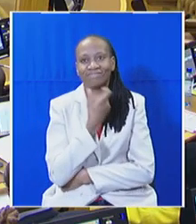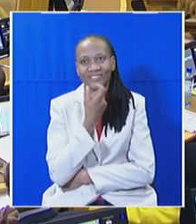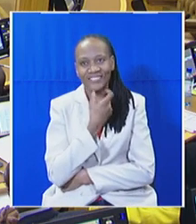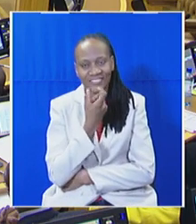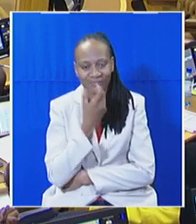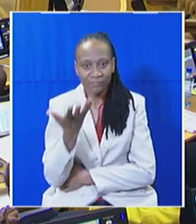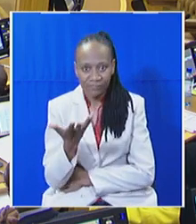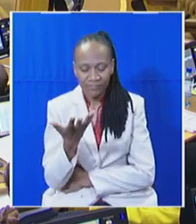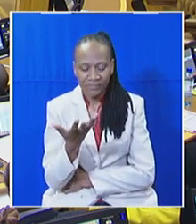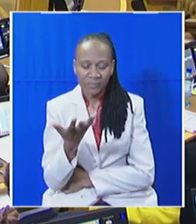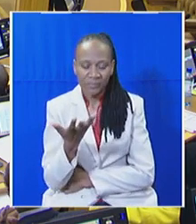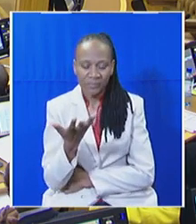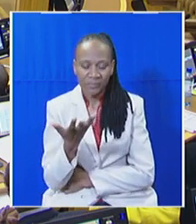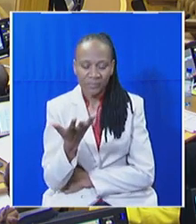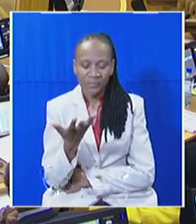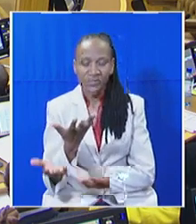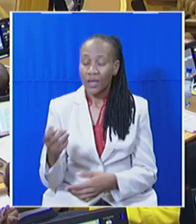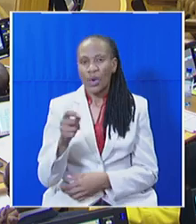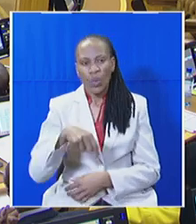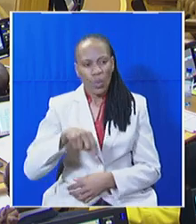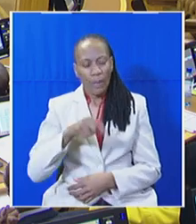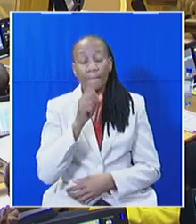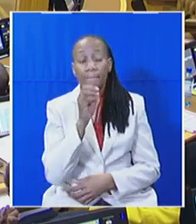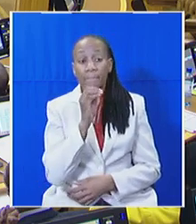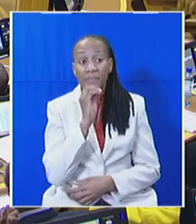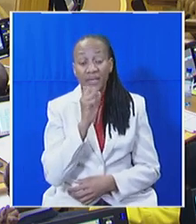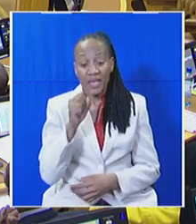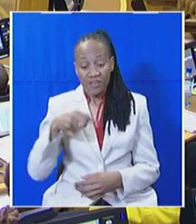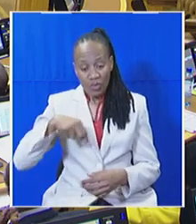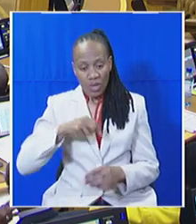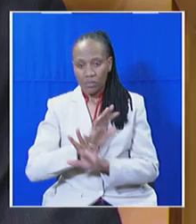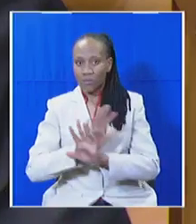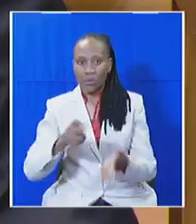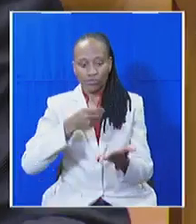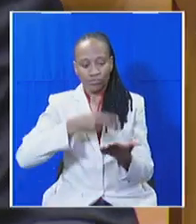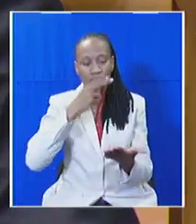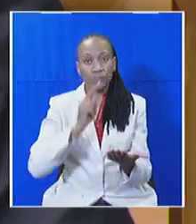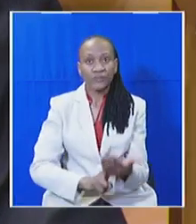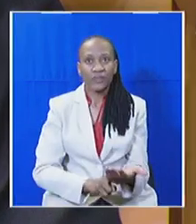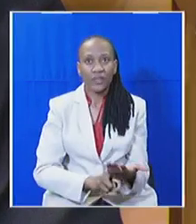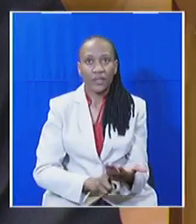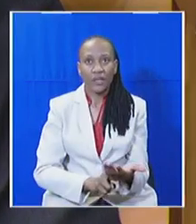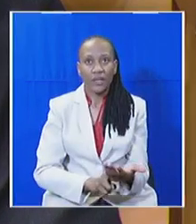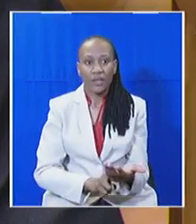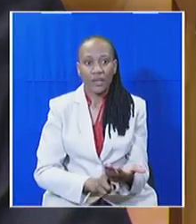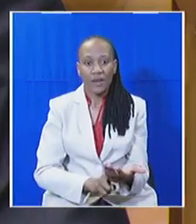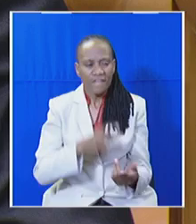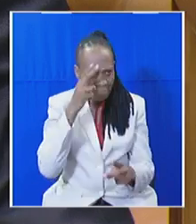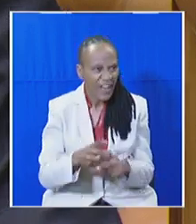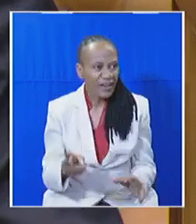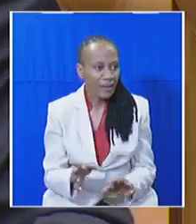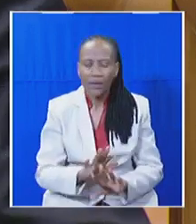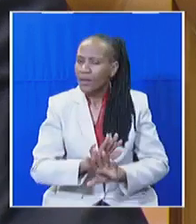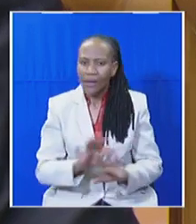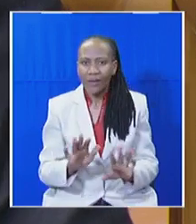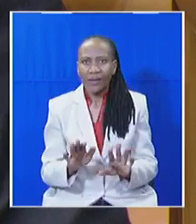does not mean, Honorable Speaker, if we did not sign at a particular time, you may not sign at a given time. You might still